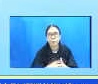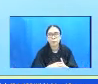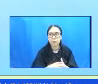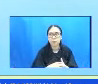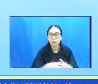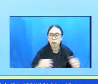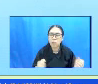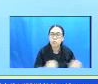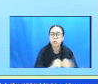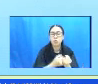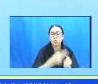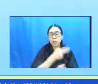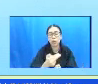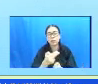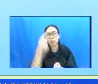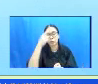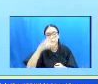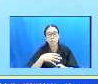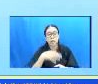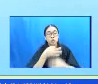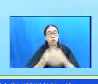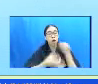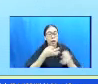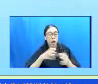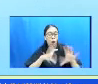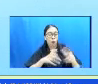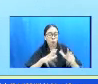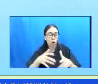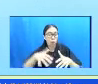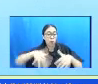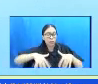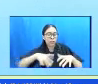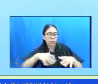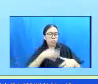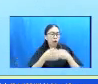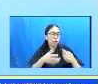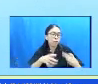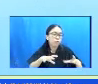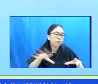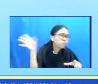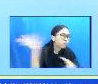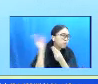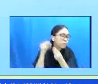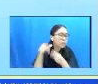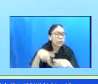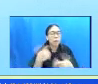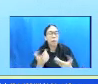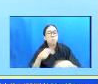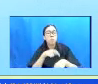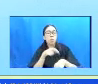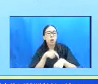presidencies? JT, what are your thoughts on this? Yeah, thank you, Jos. So at least from my perspective, there